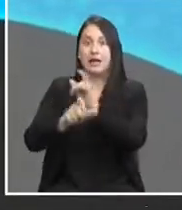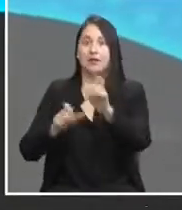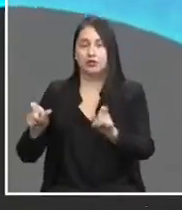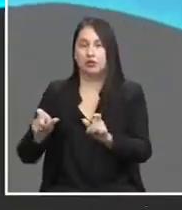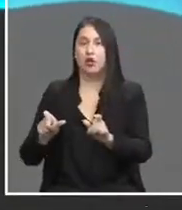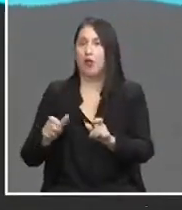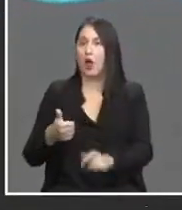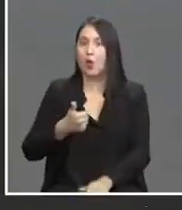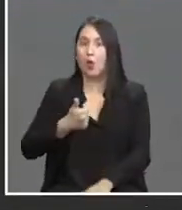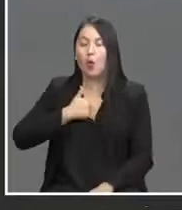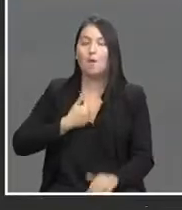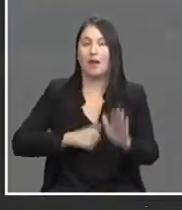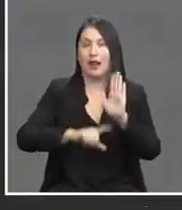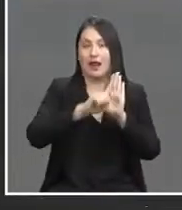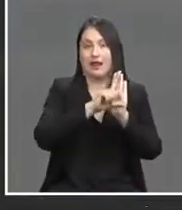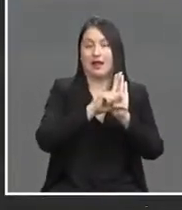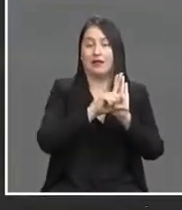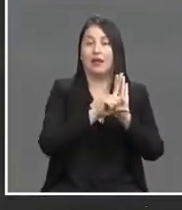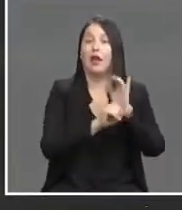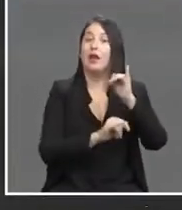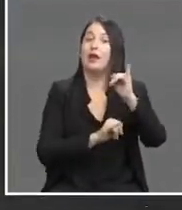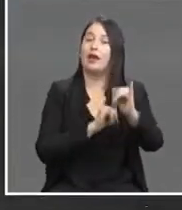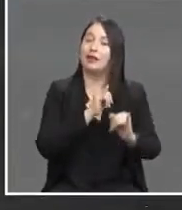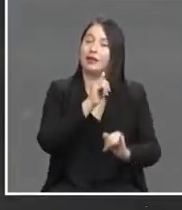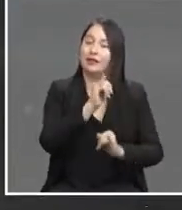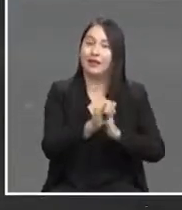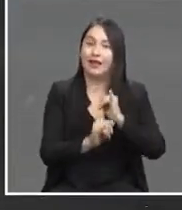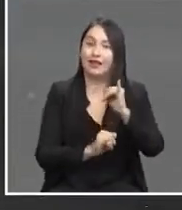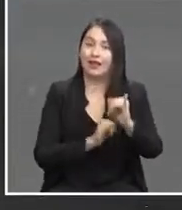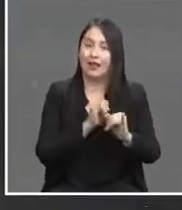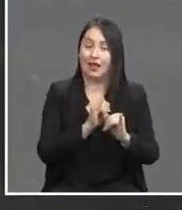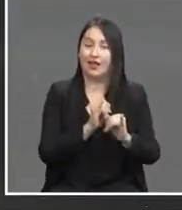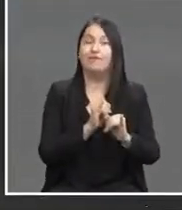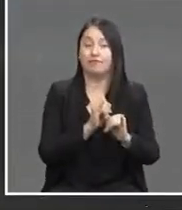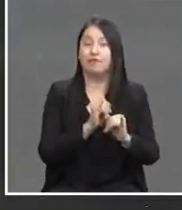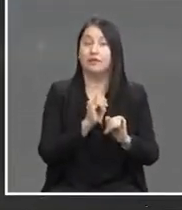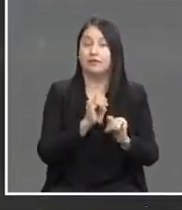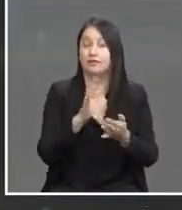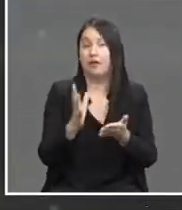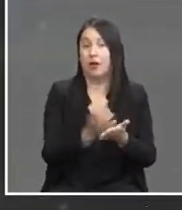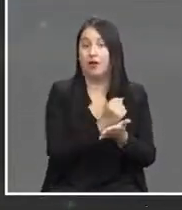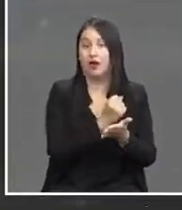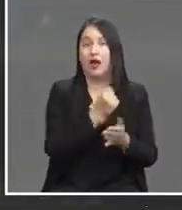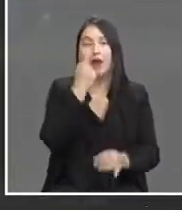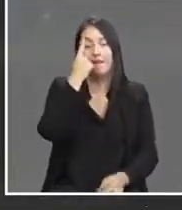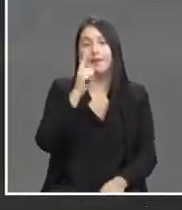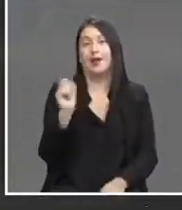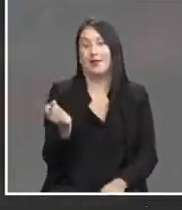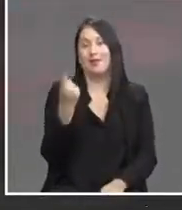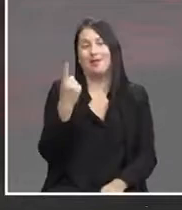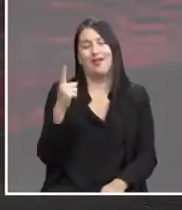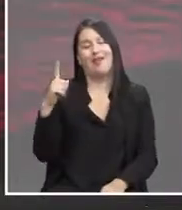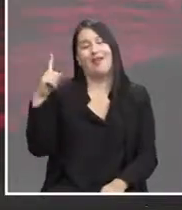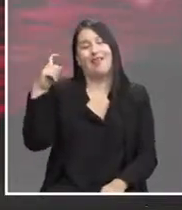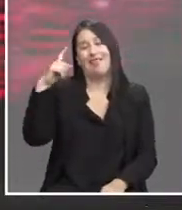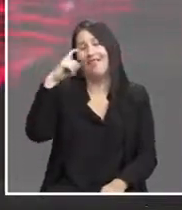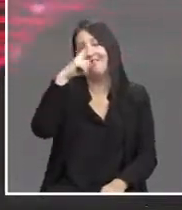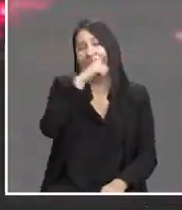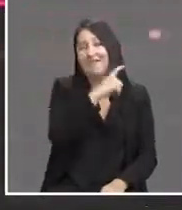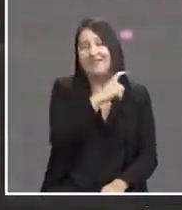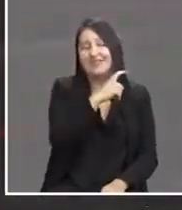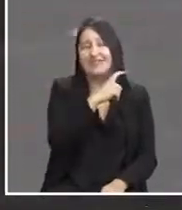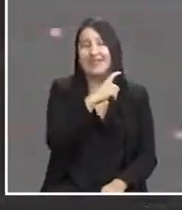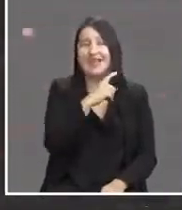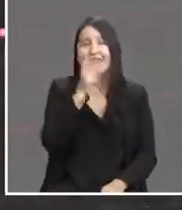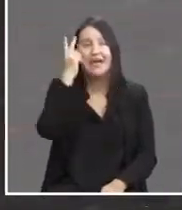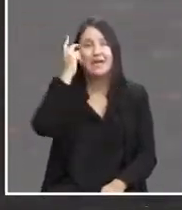first, we may come to that, but it is first difficult to establish a law. But for sure,